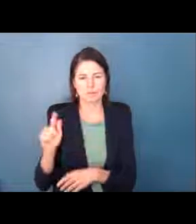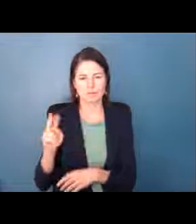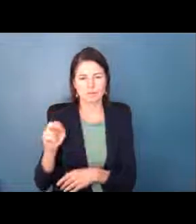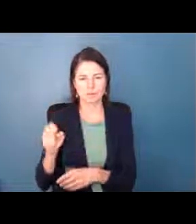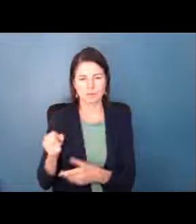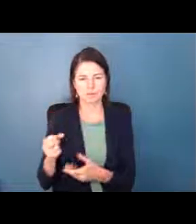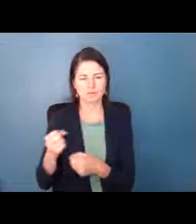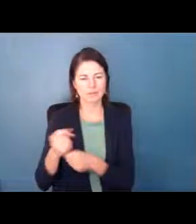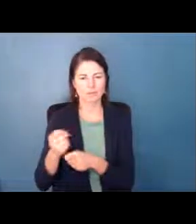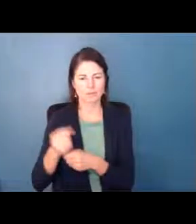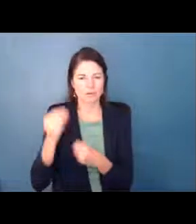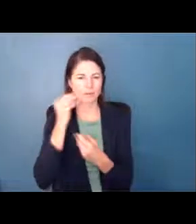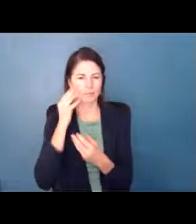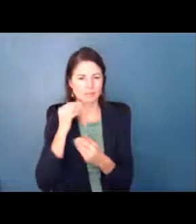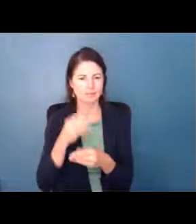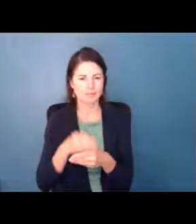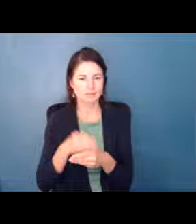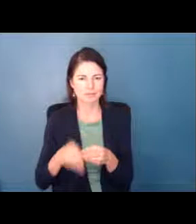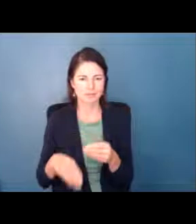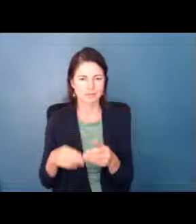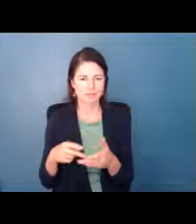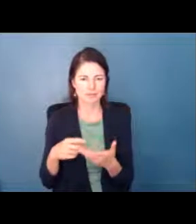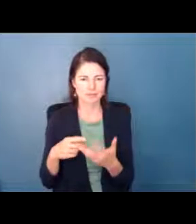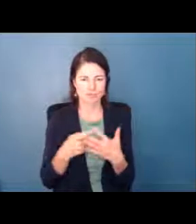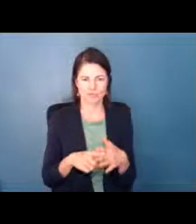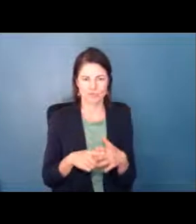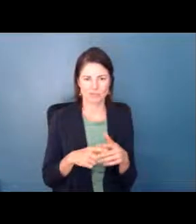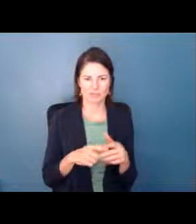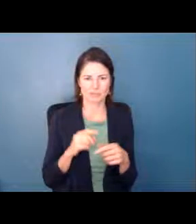of the completion of this phase starting in January